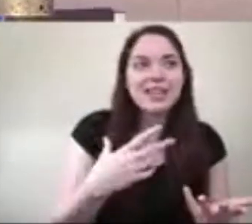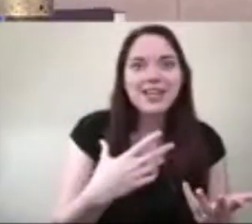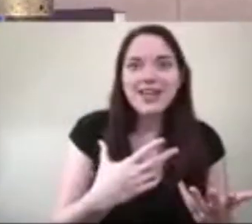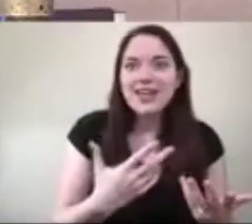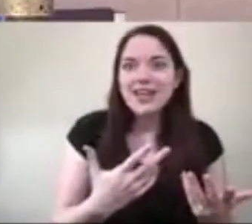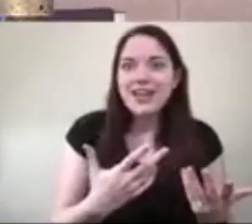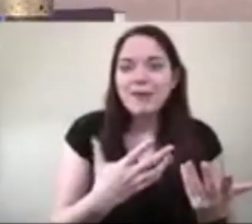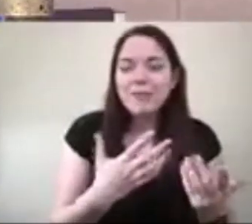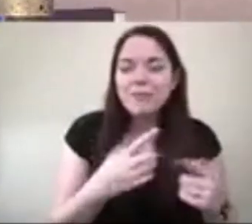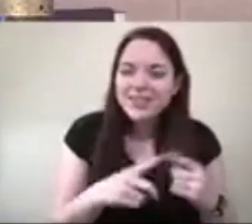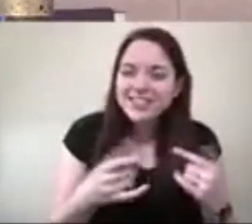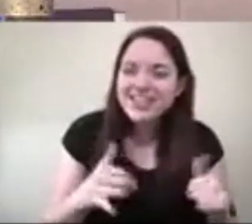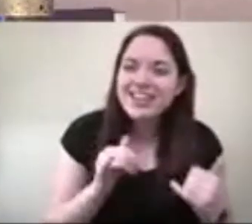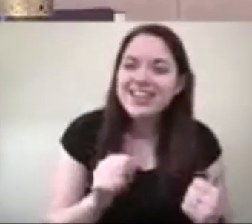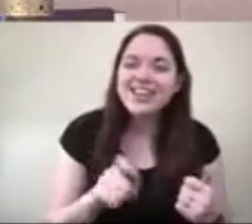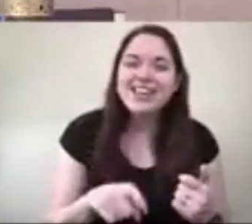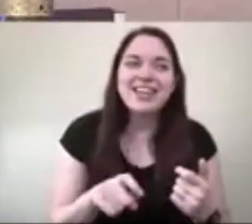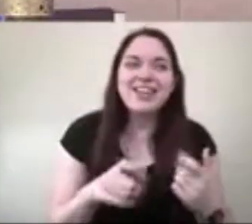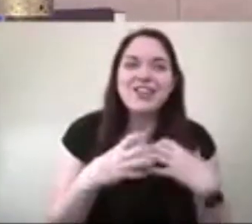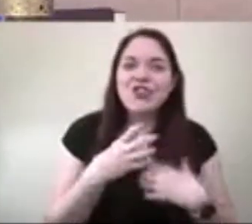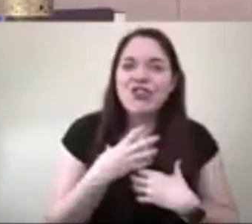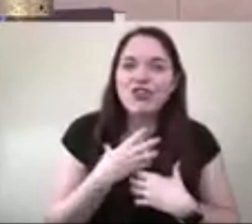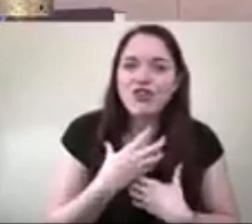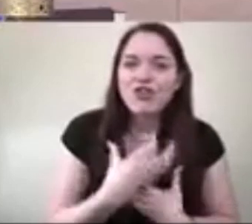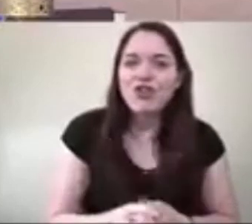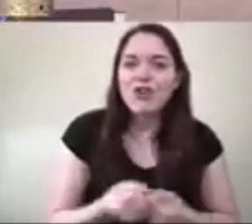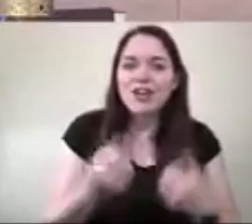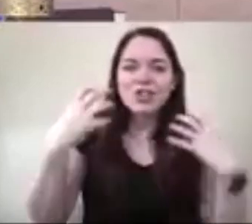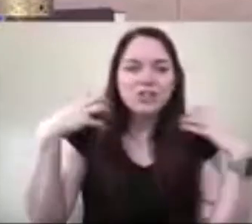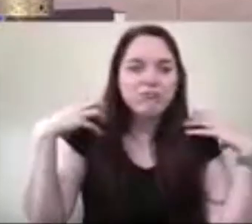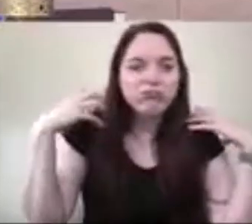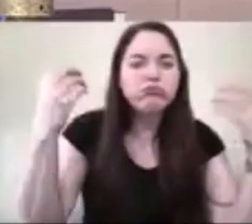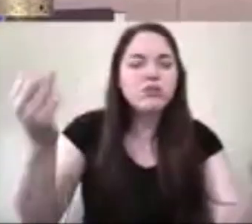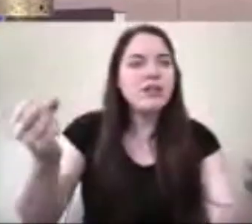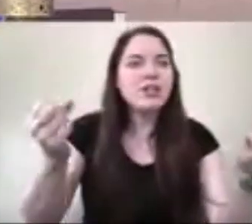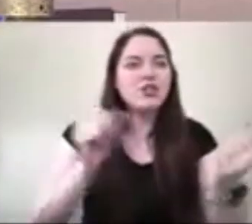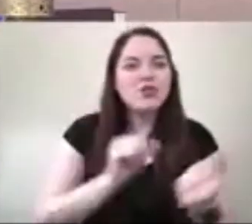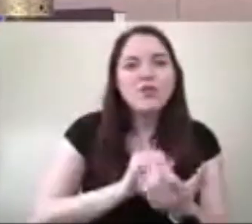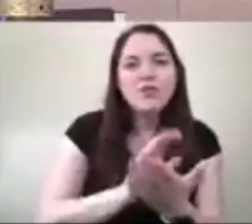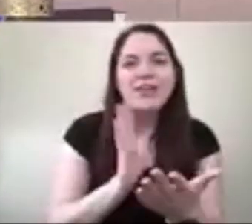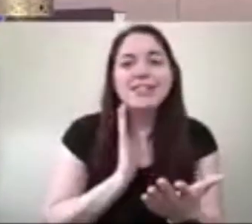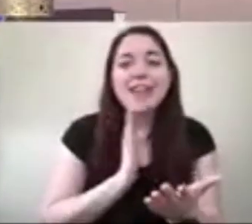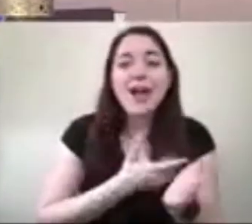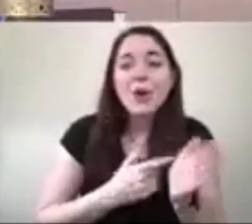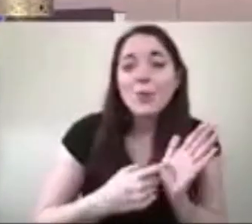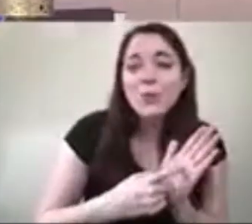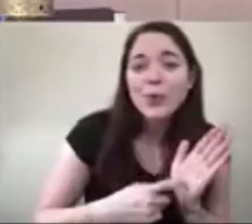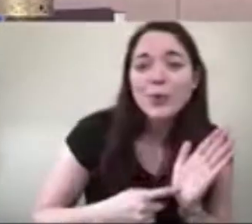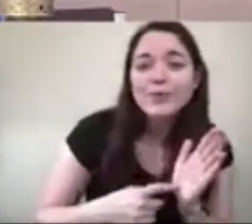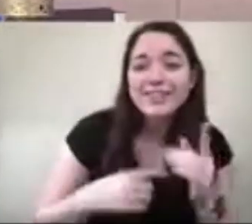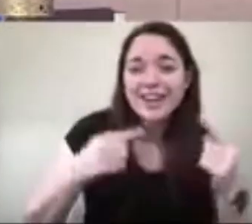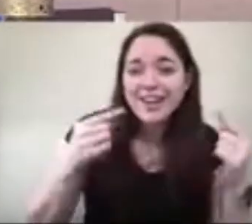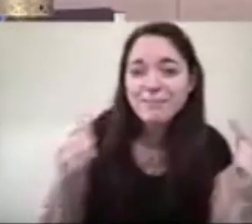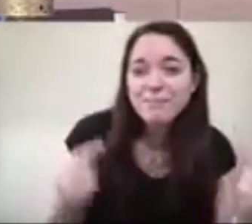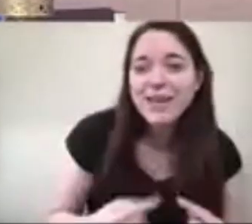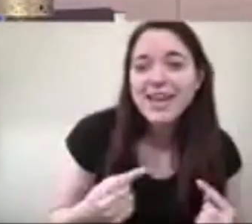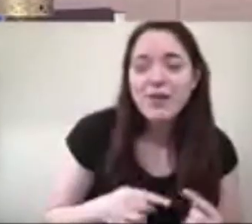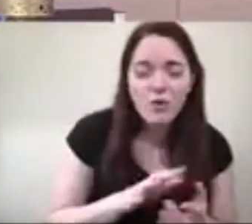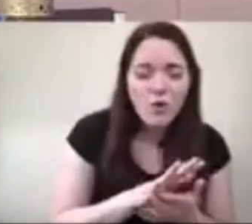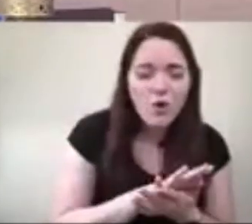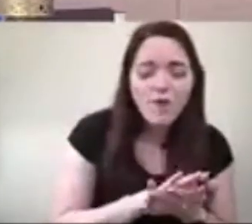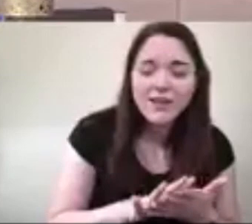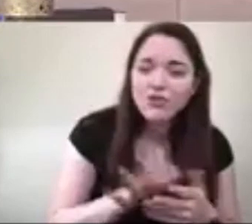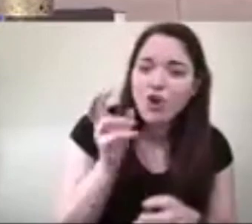wounds and our pain. And this is hard work and just important work. One thing